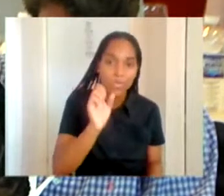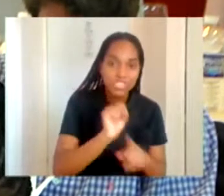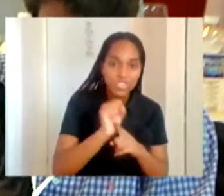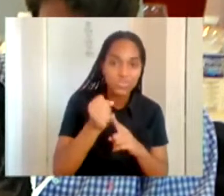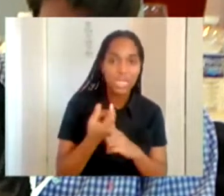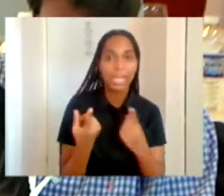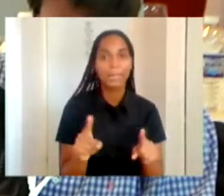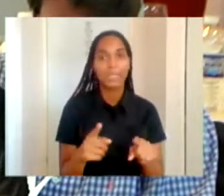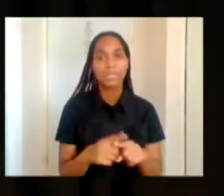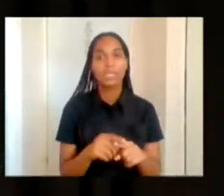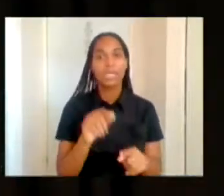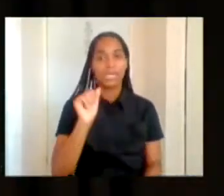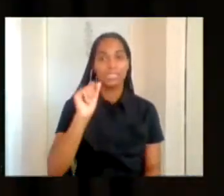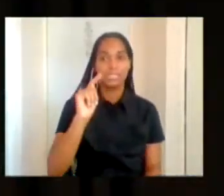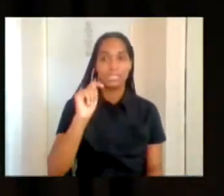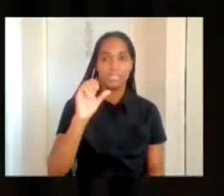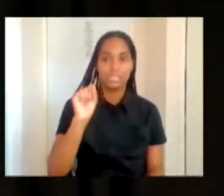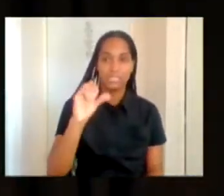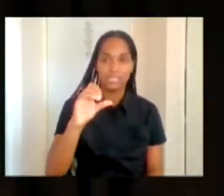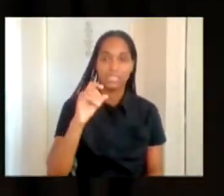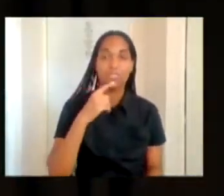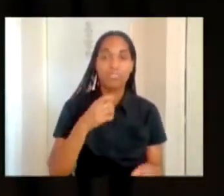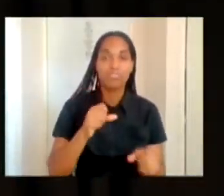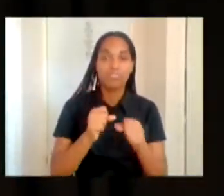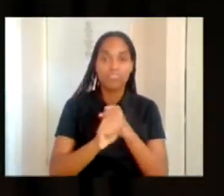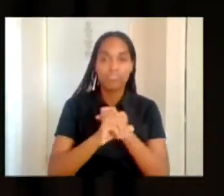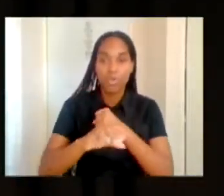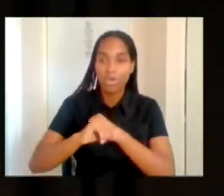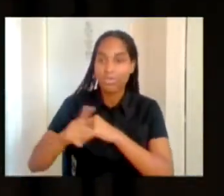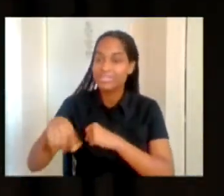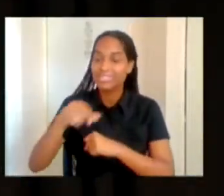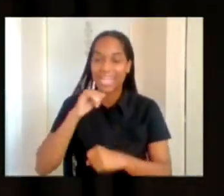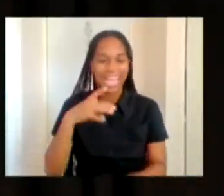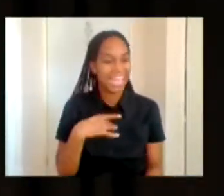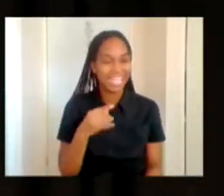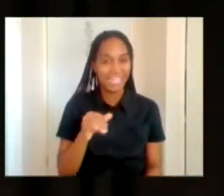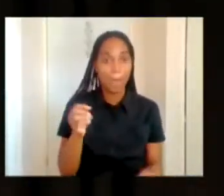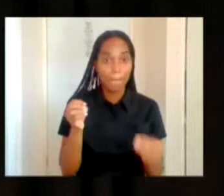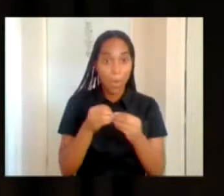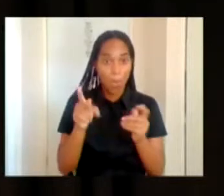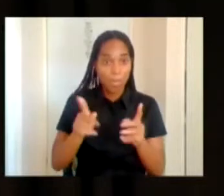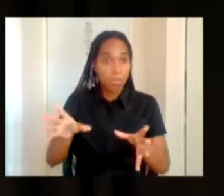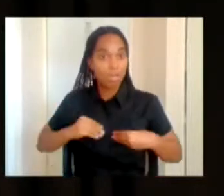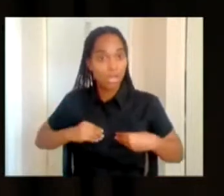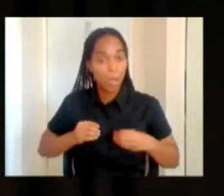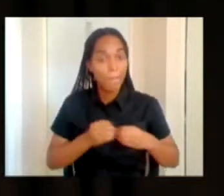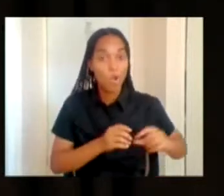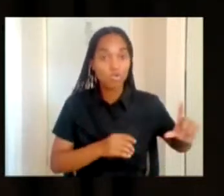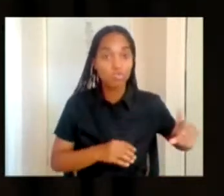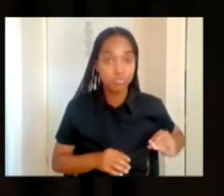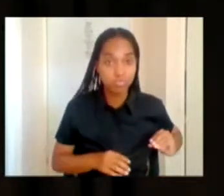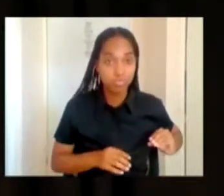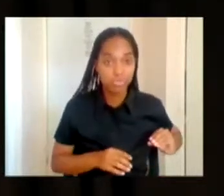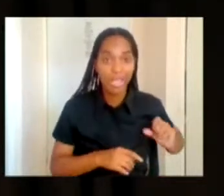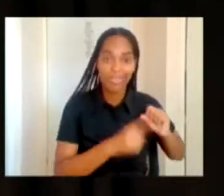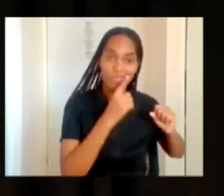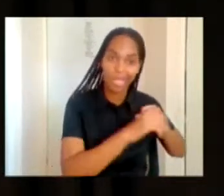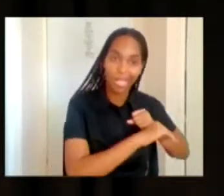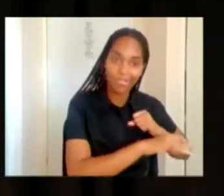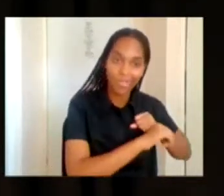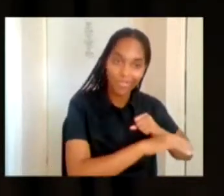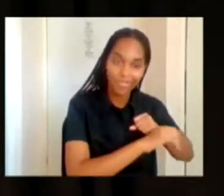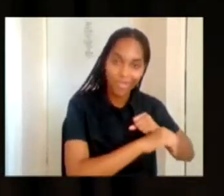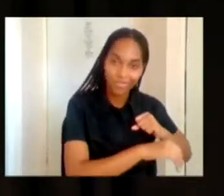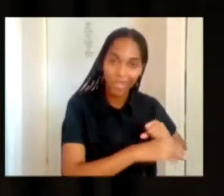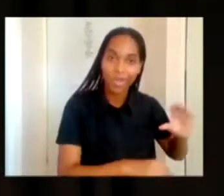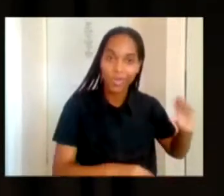But ATSC in a broadcast scenario, it's not like that. The more receivers you add, actually, the cheaper it is, amortized across those number of receivers